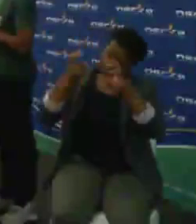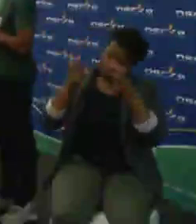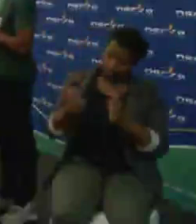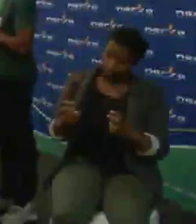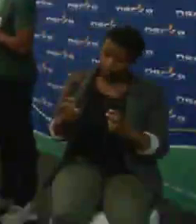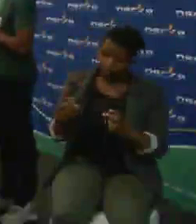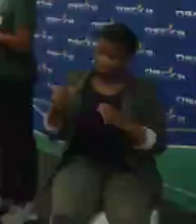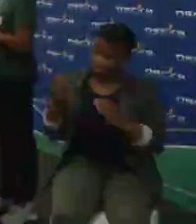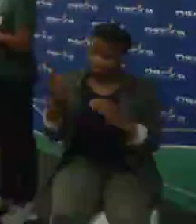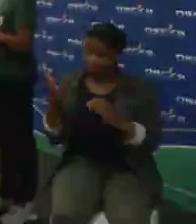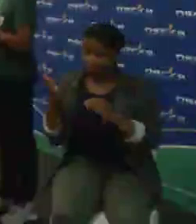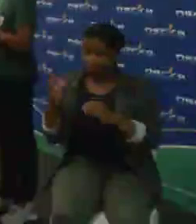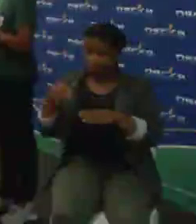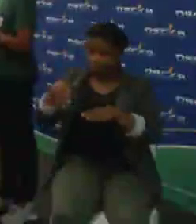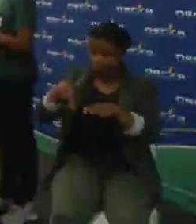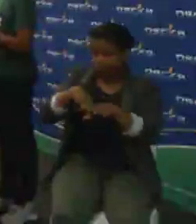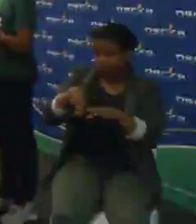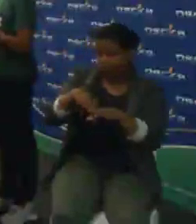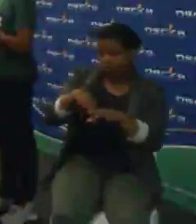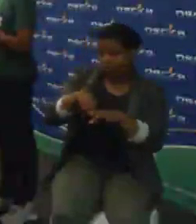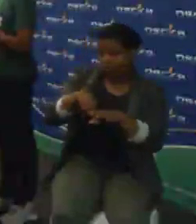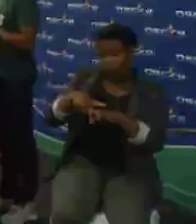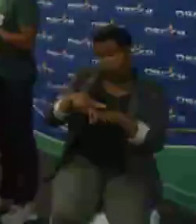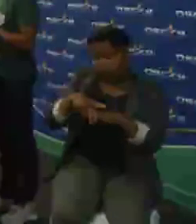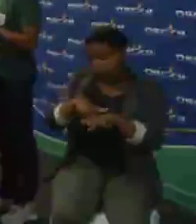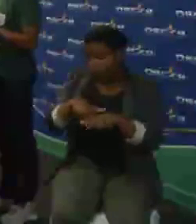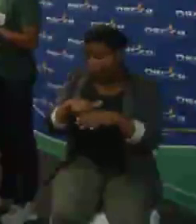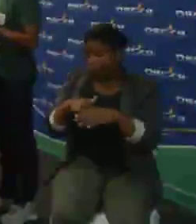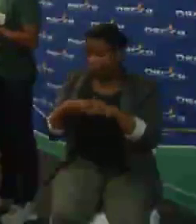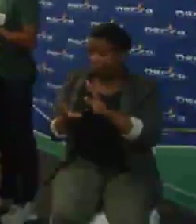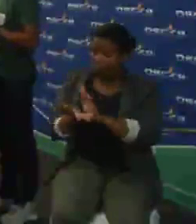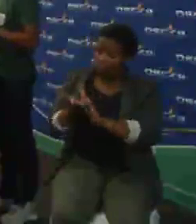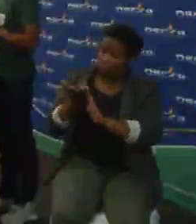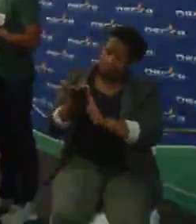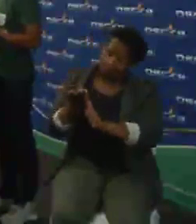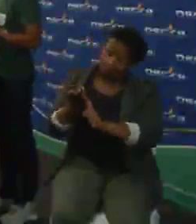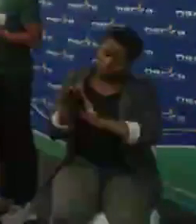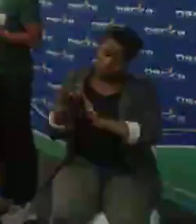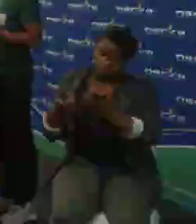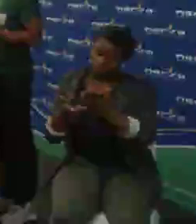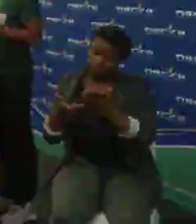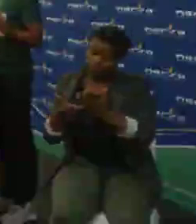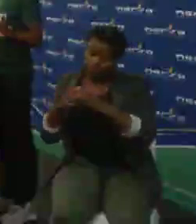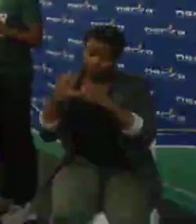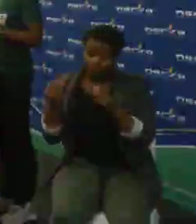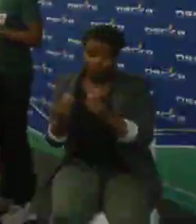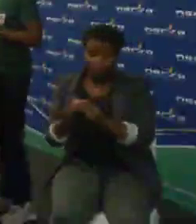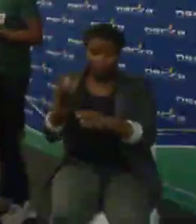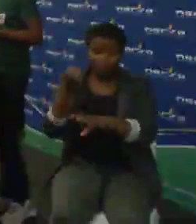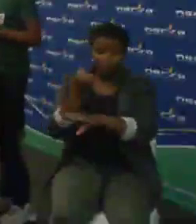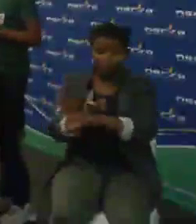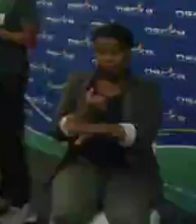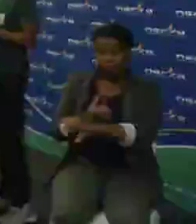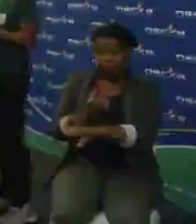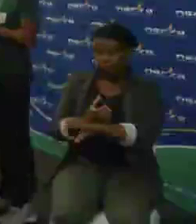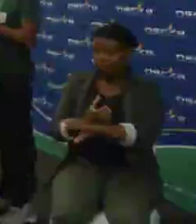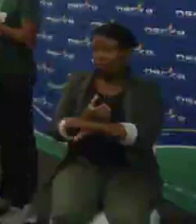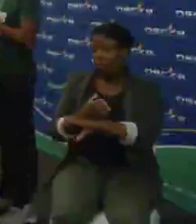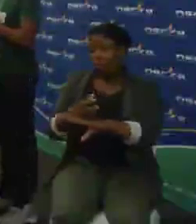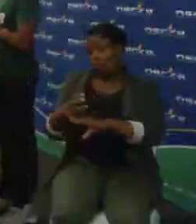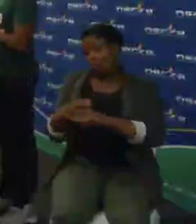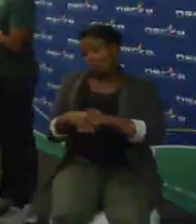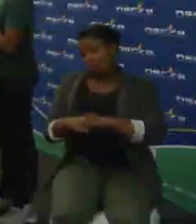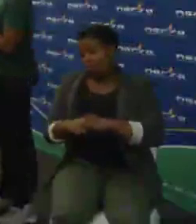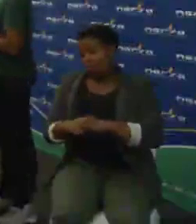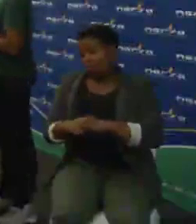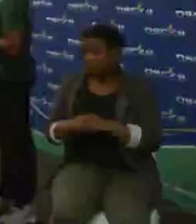and or fuels, really key input prices or inputs into economic activity and or well-being.